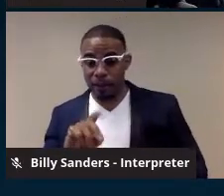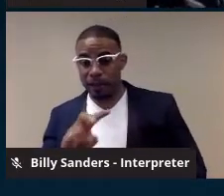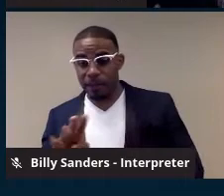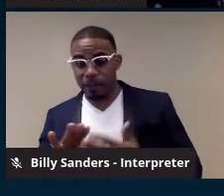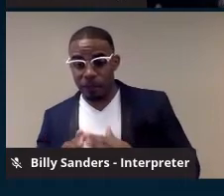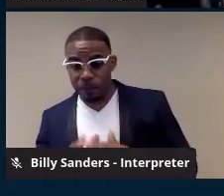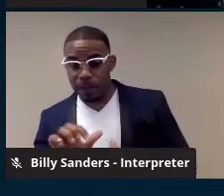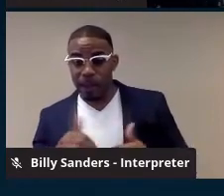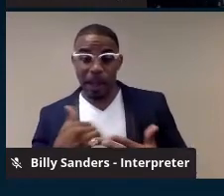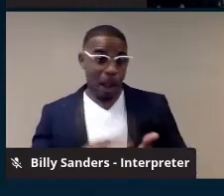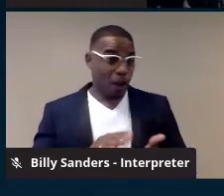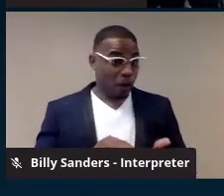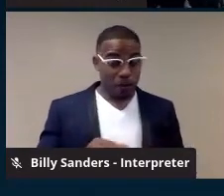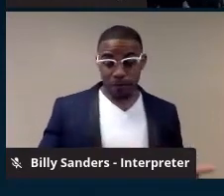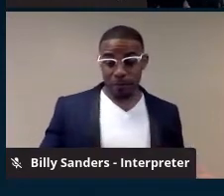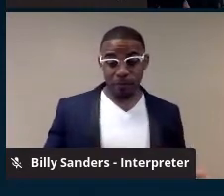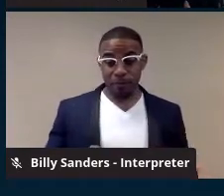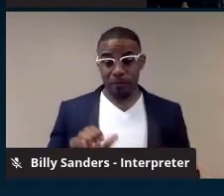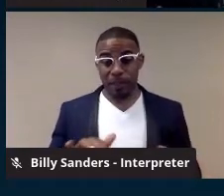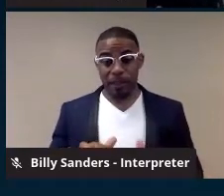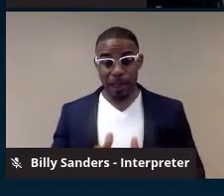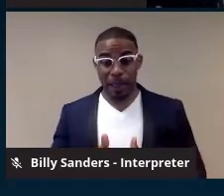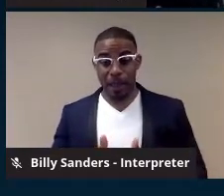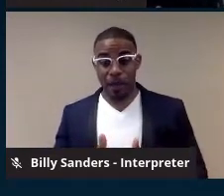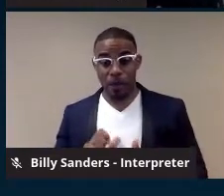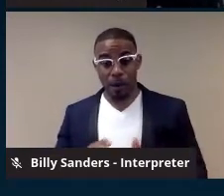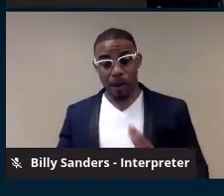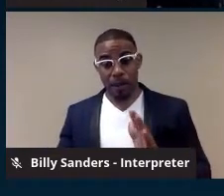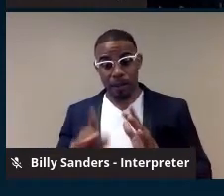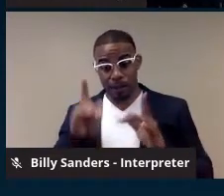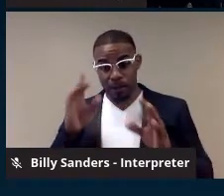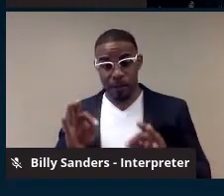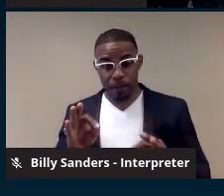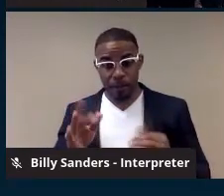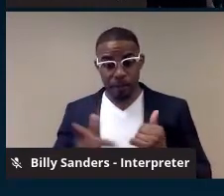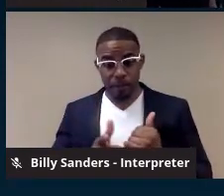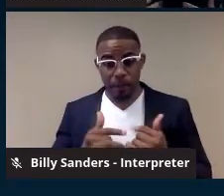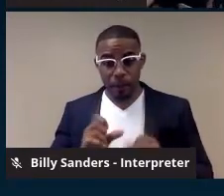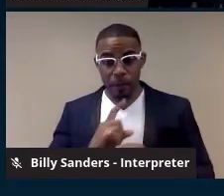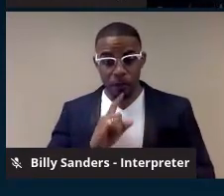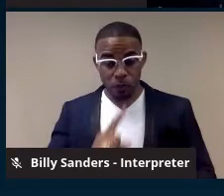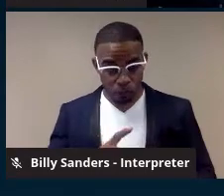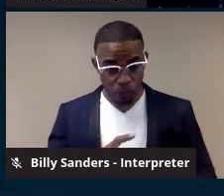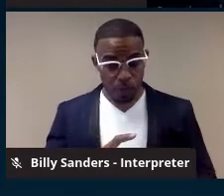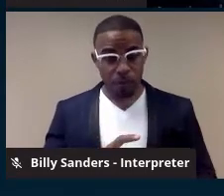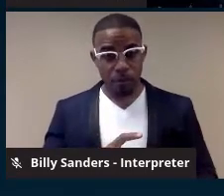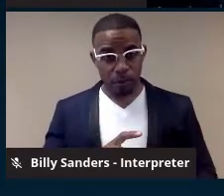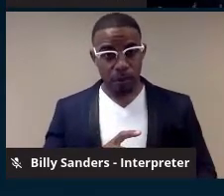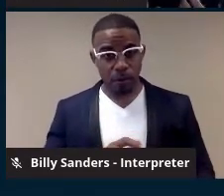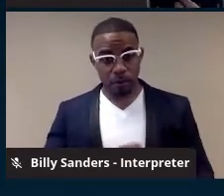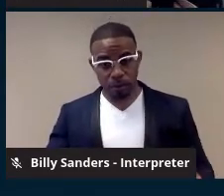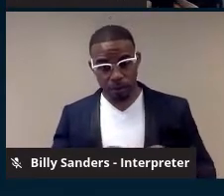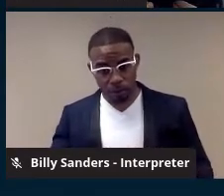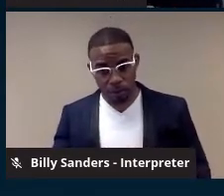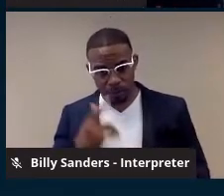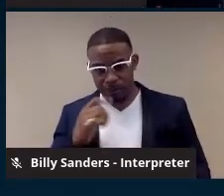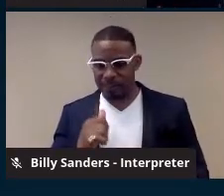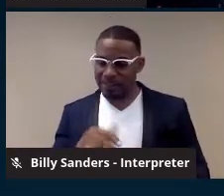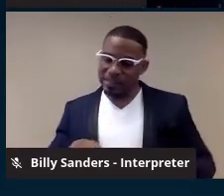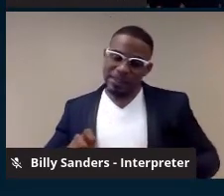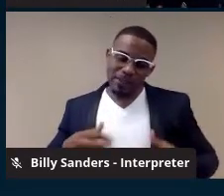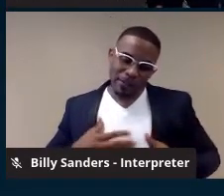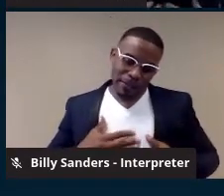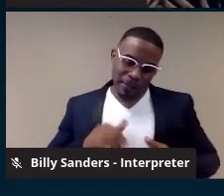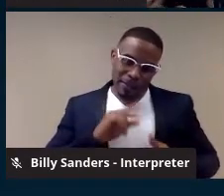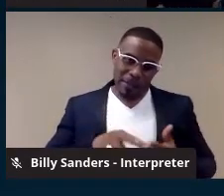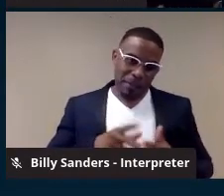it's how I learn. And it's how, when I choose a technology, I want to make sure it's got a strong community behind it, because selfishly, it